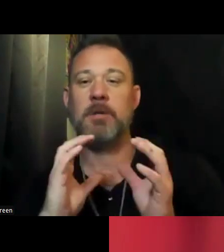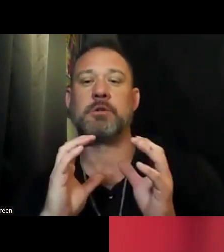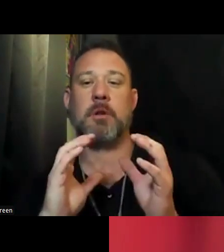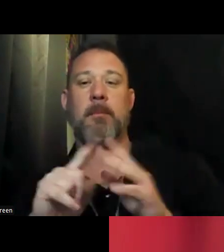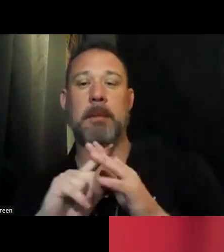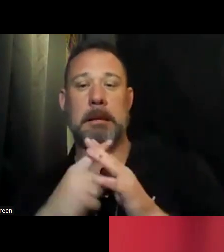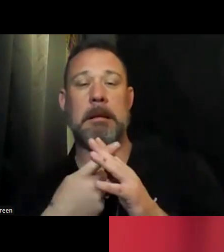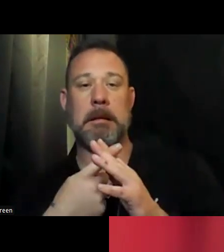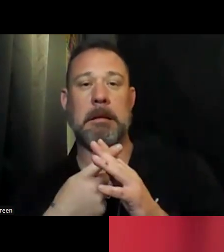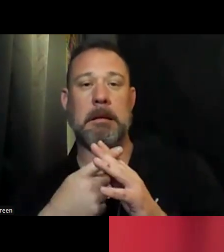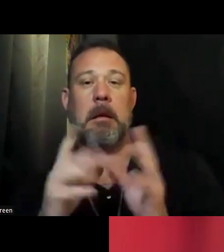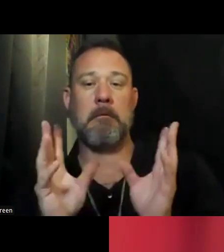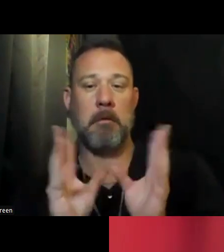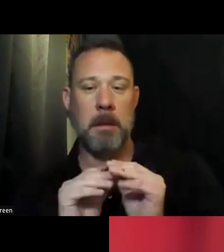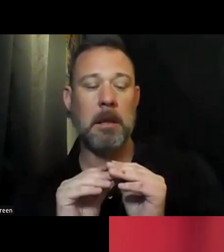meeting about